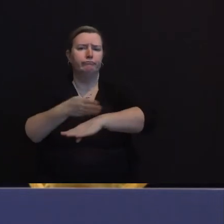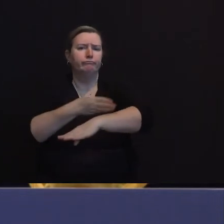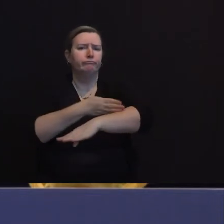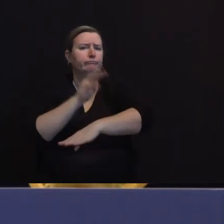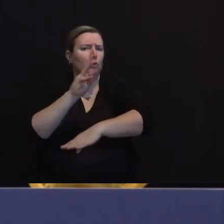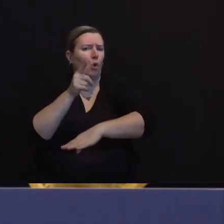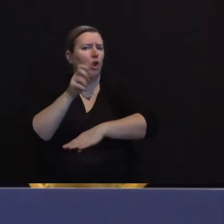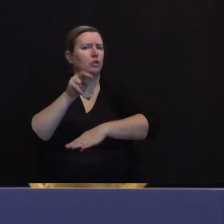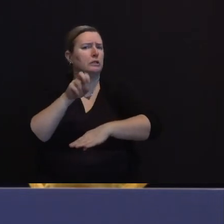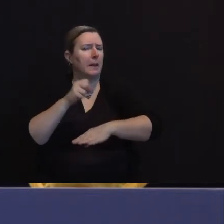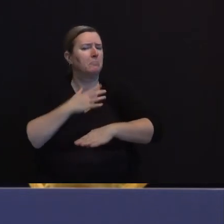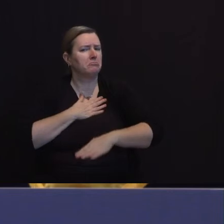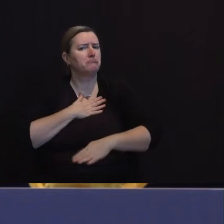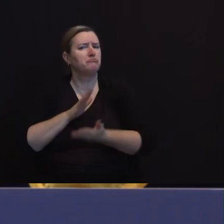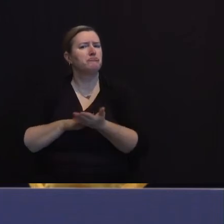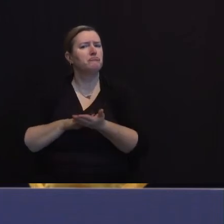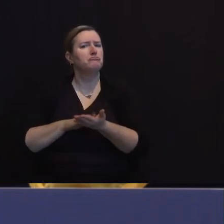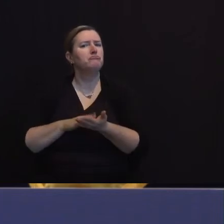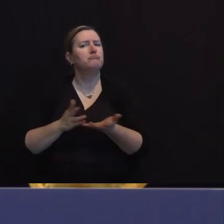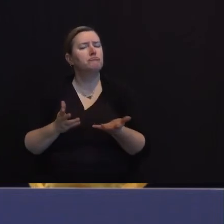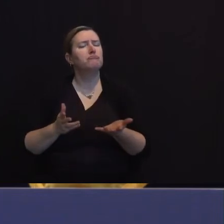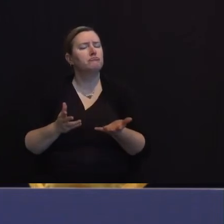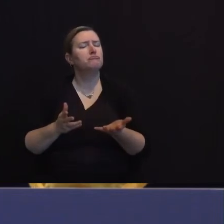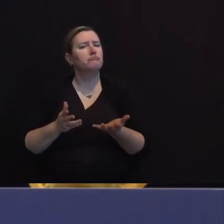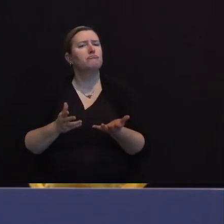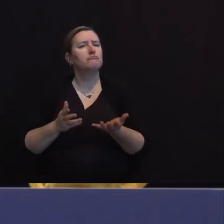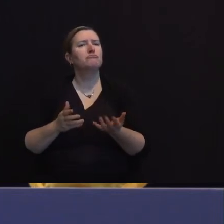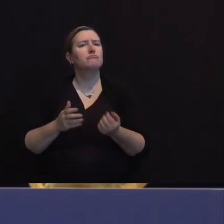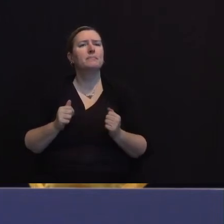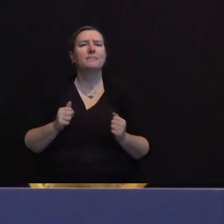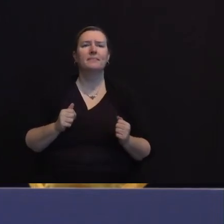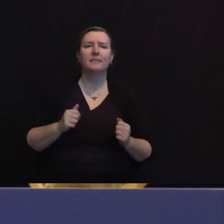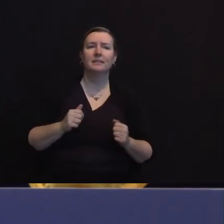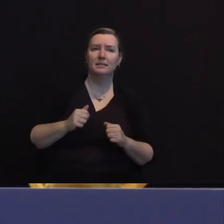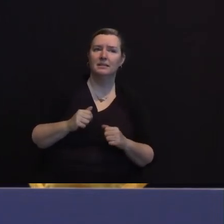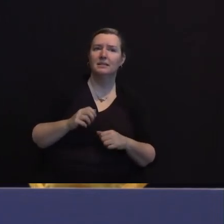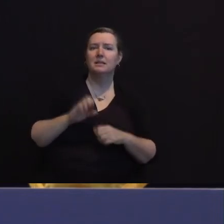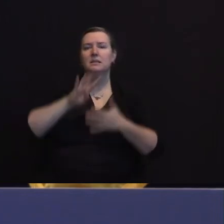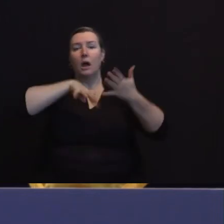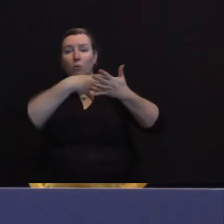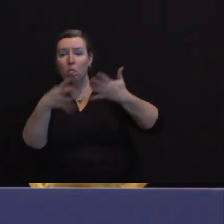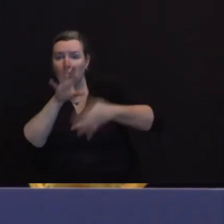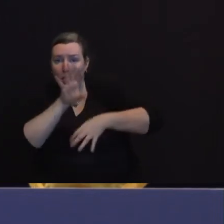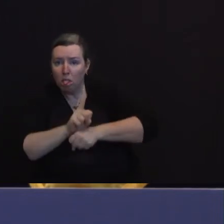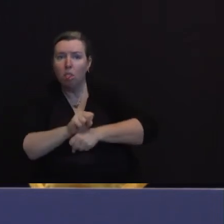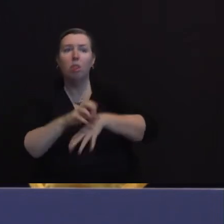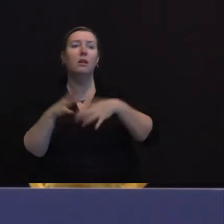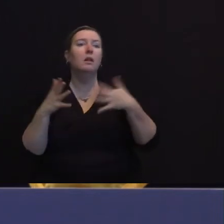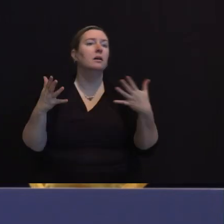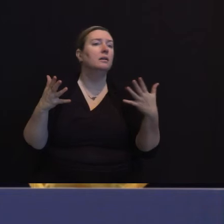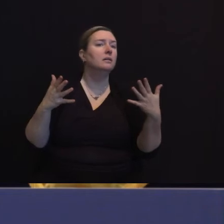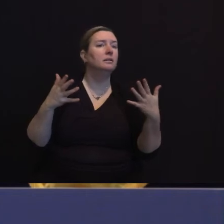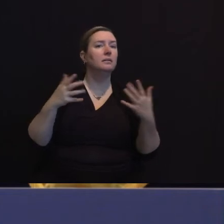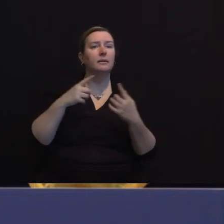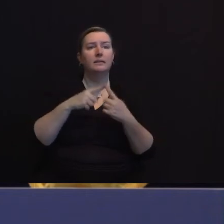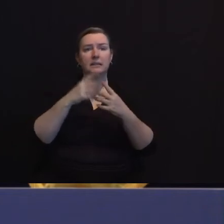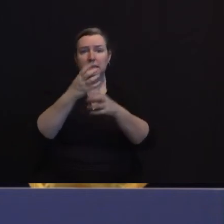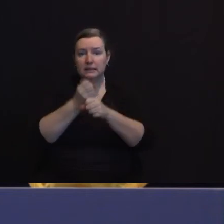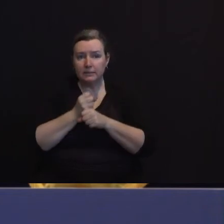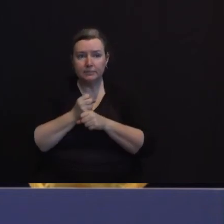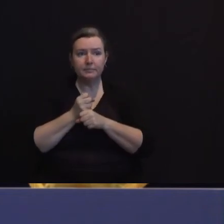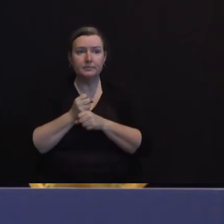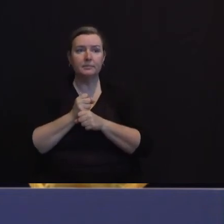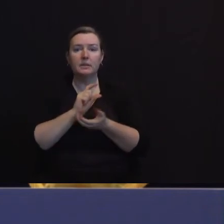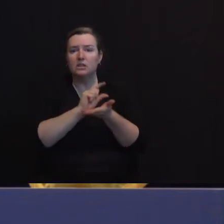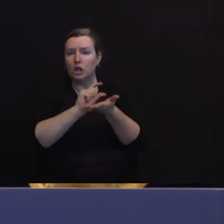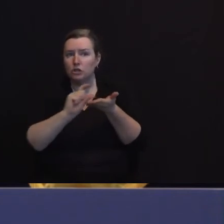there's still, as you know, they schedule the appointment. As Judy said, they take the doses, they put them in cold chain storage, and then they dole